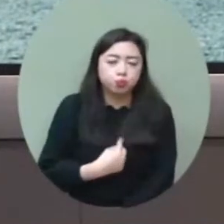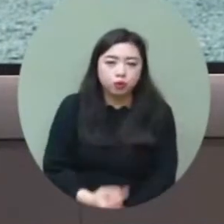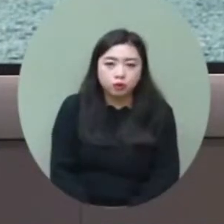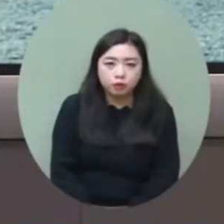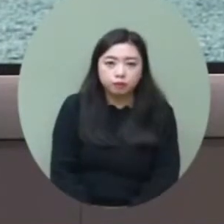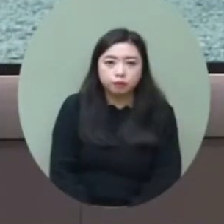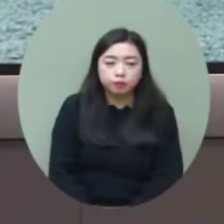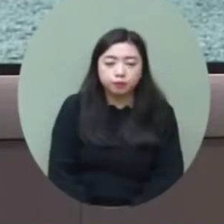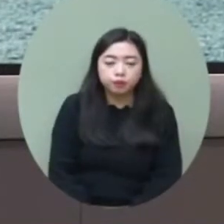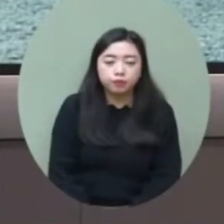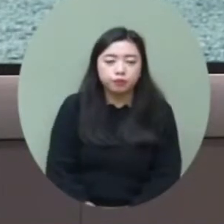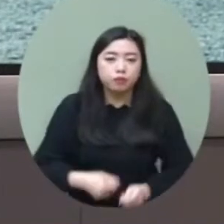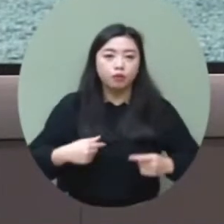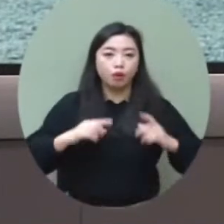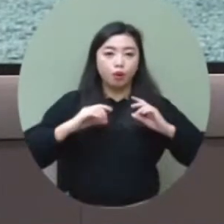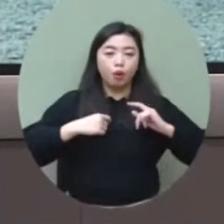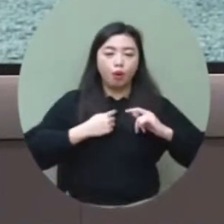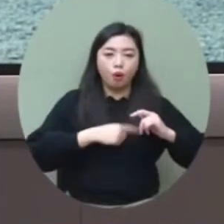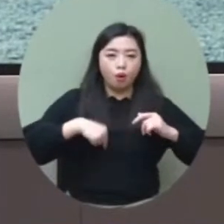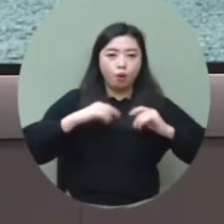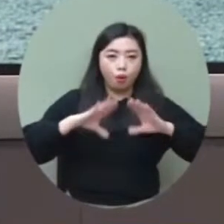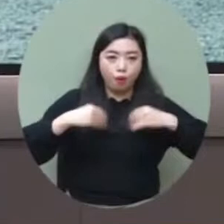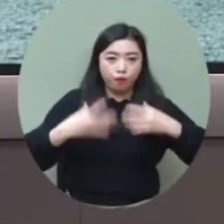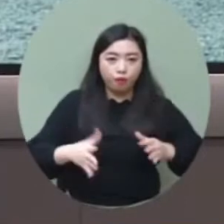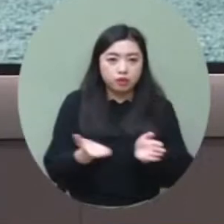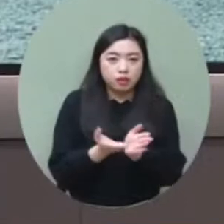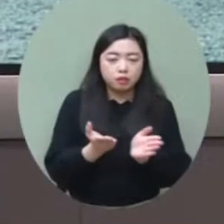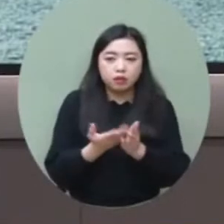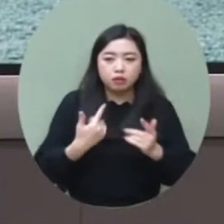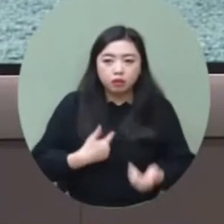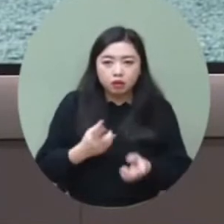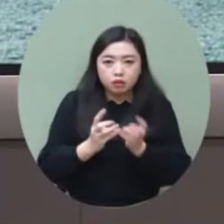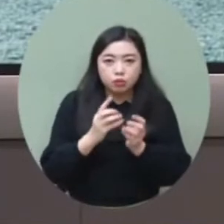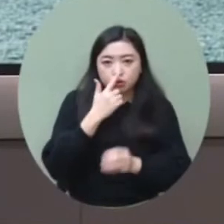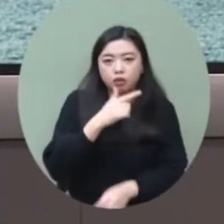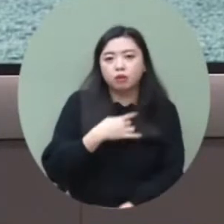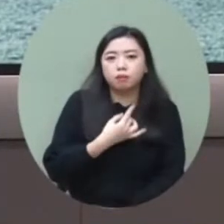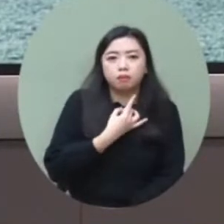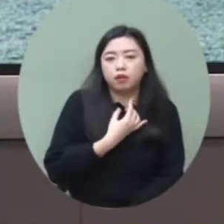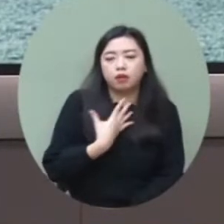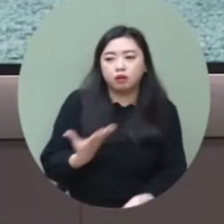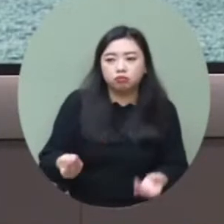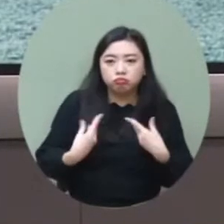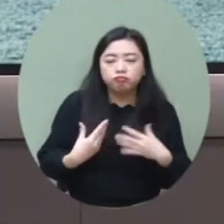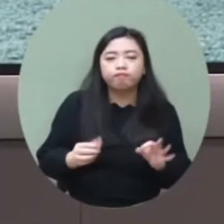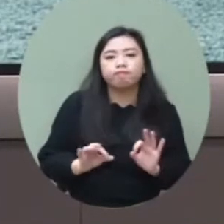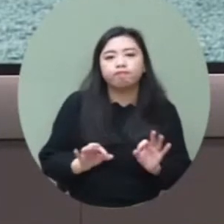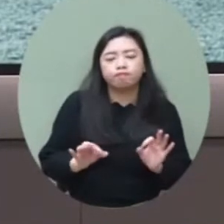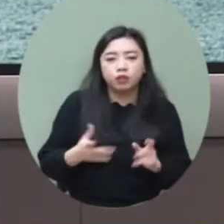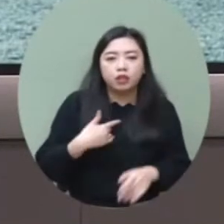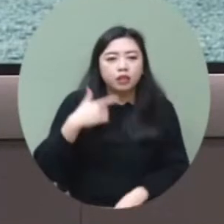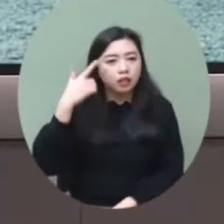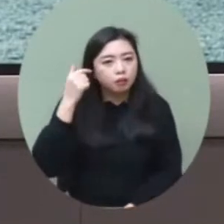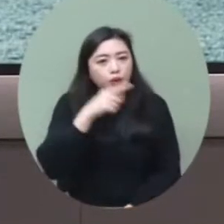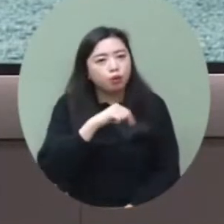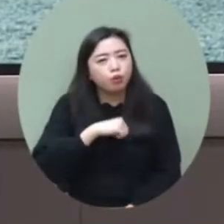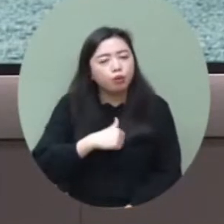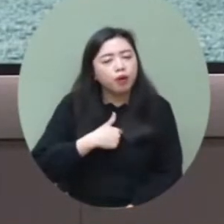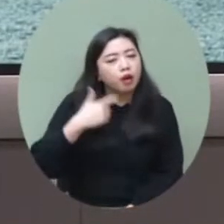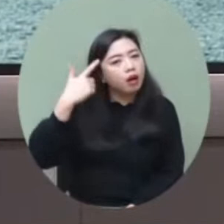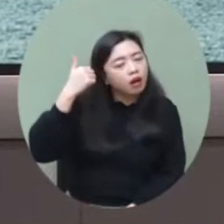or provide testing for the employees. As for the proof that one has